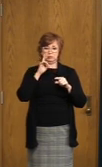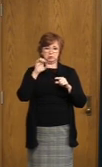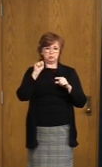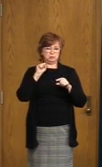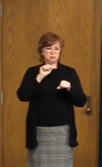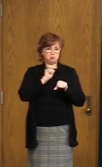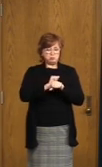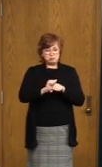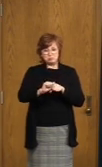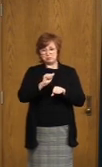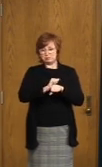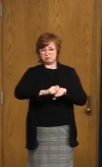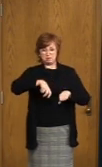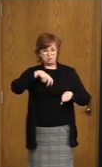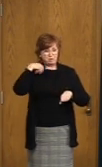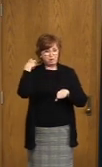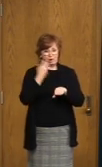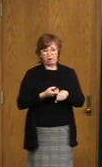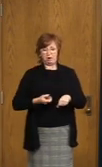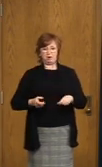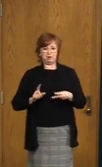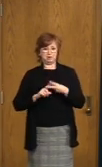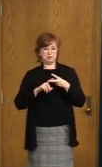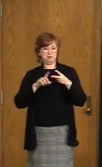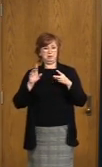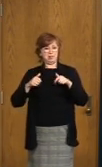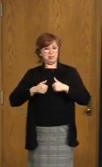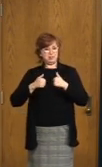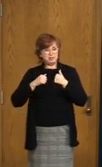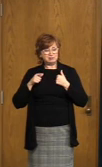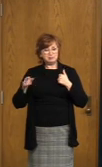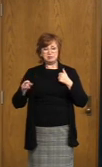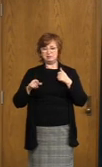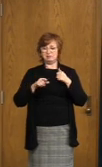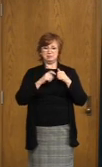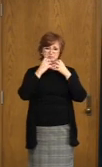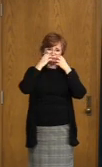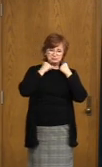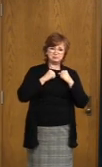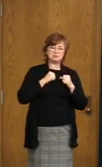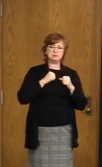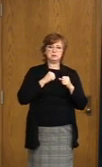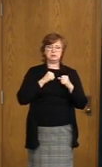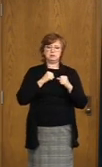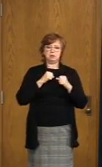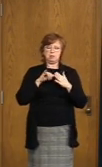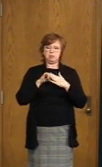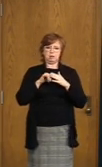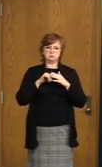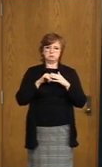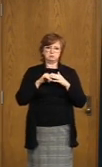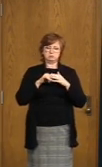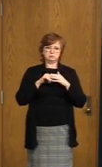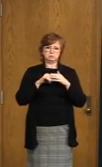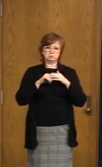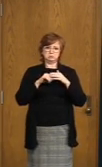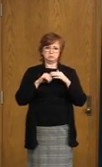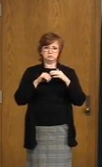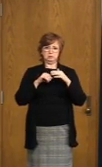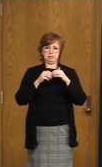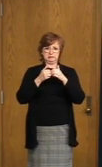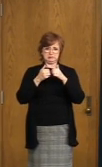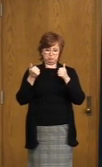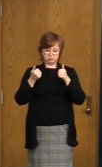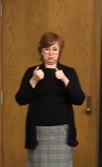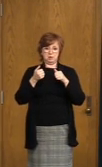servant, Dr. Shahab, and his family live. That protest then, as I said, is moving beyond the decision of a government,